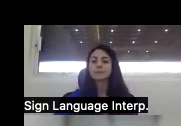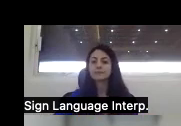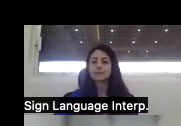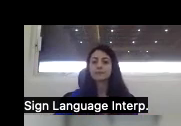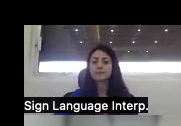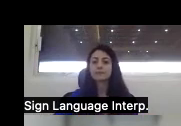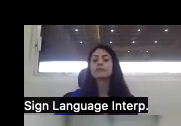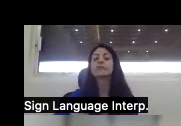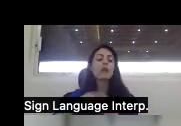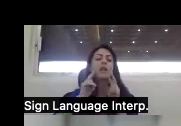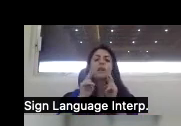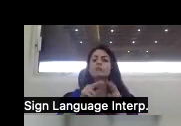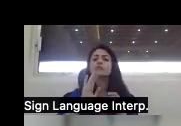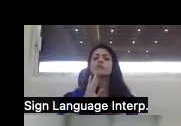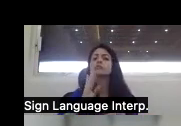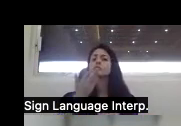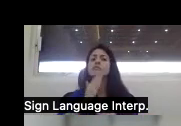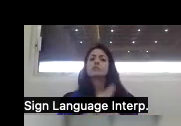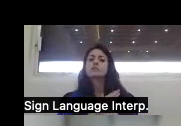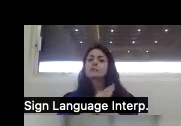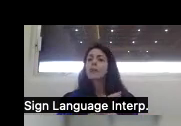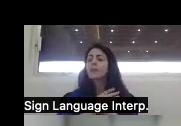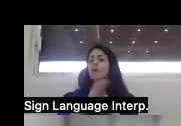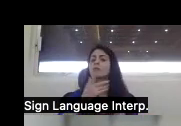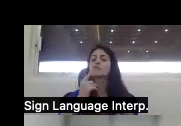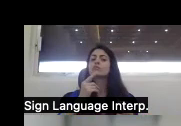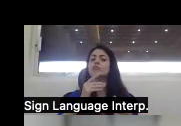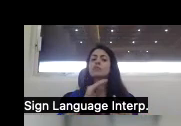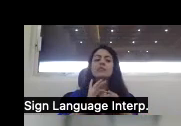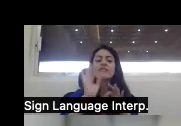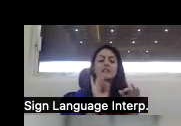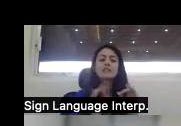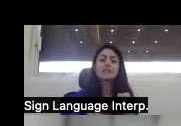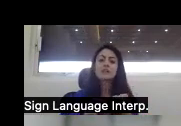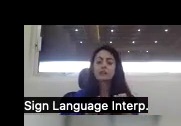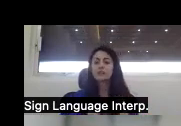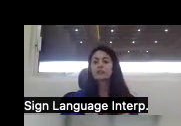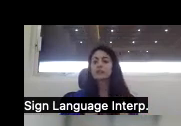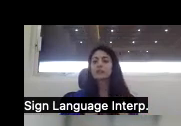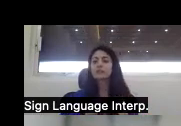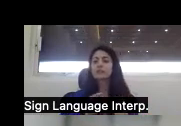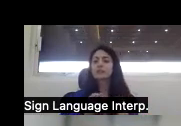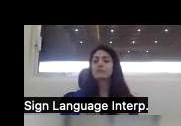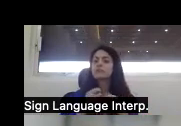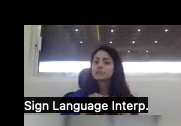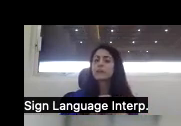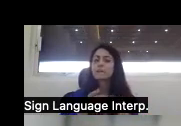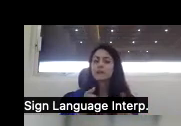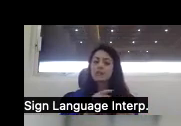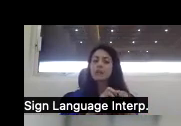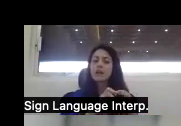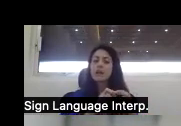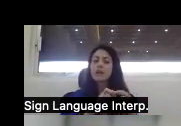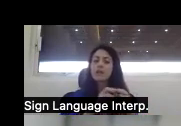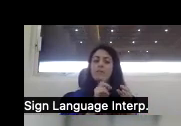on the chart the coverage of persons with disability. Again, the proportion of persons living with disabilities, severe disability in this